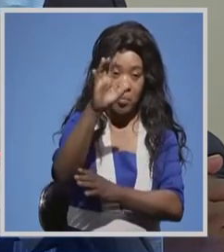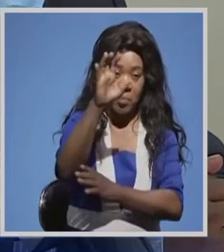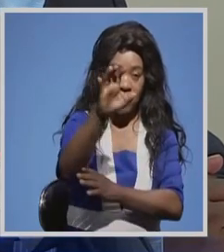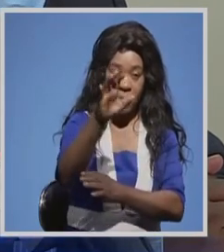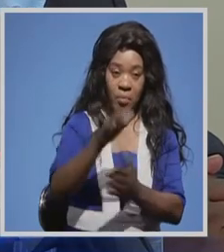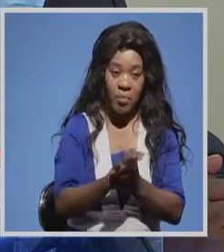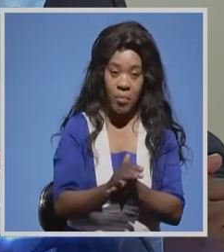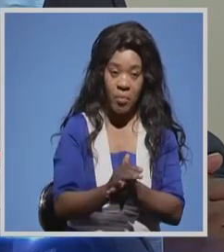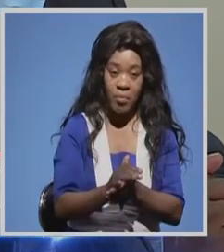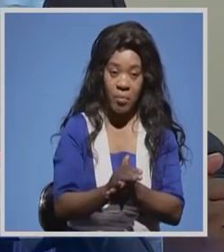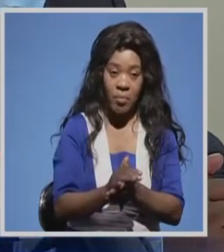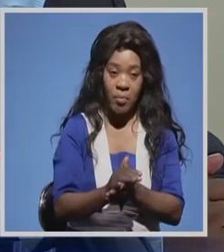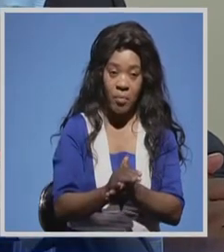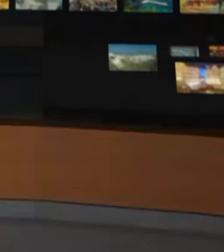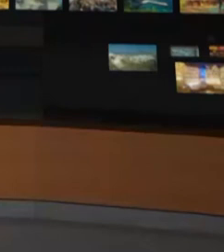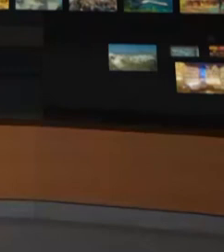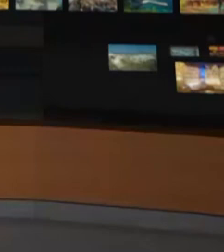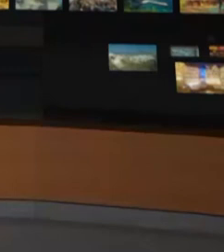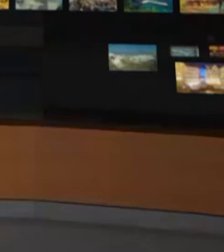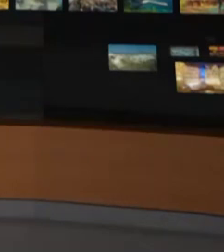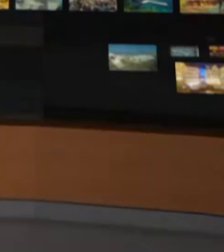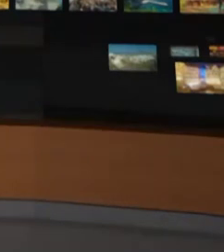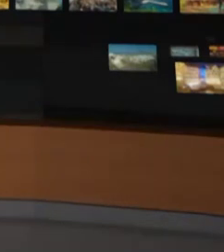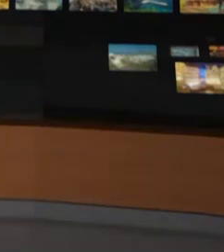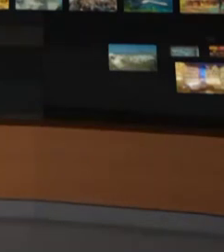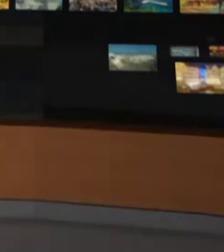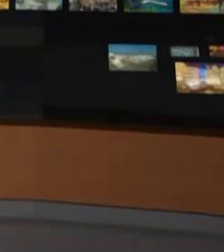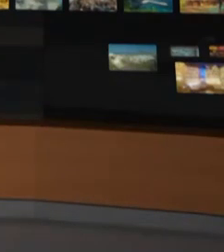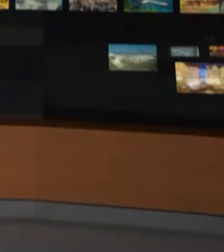not catered for on this program. Remember